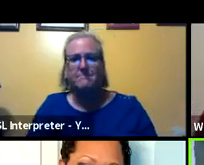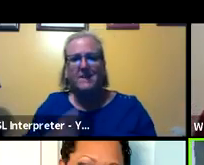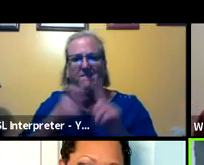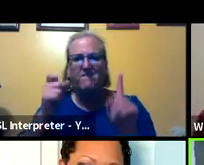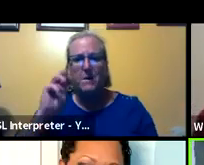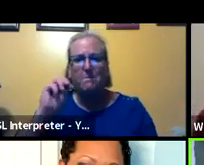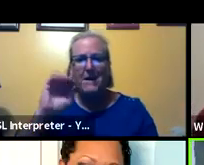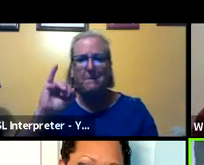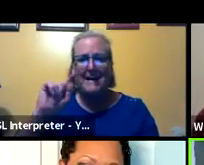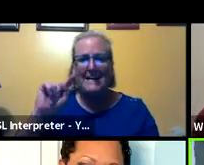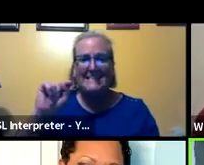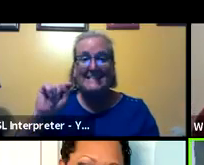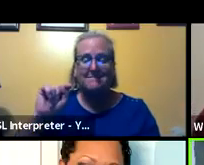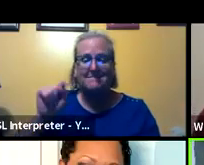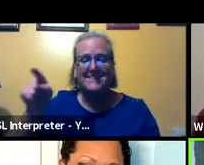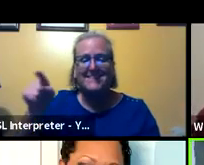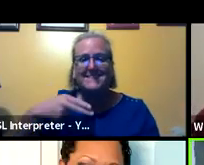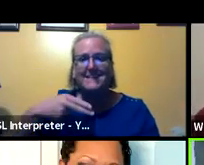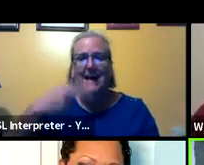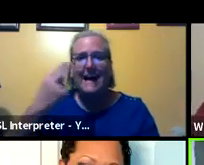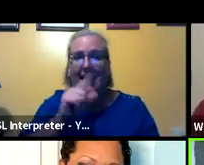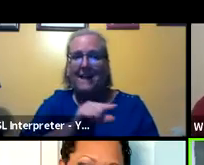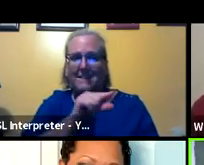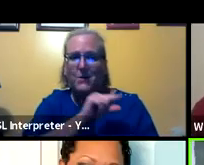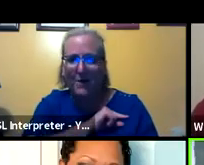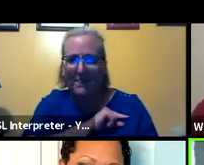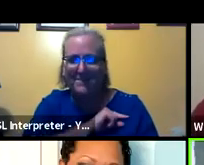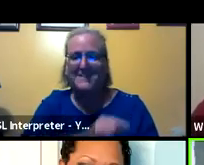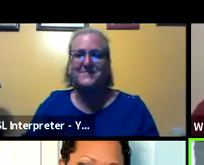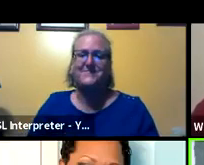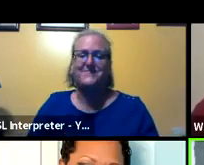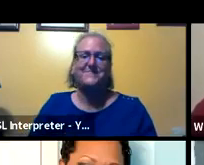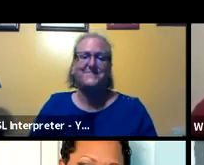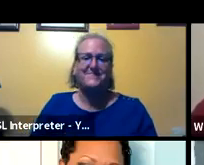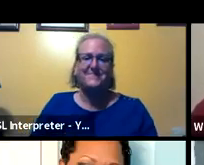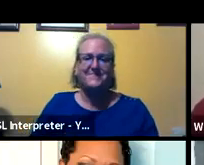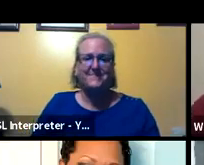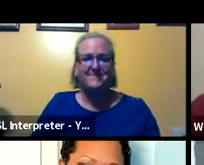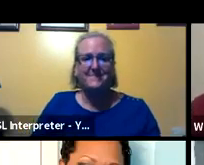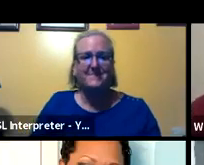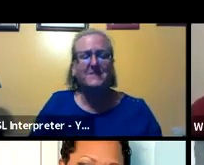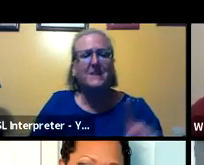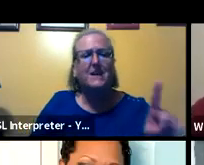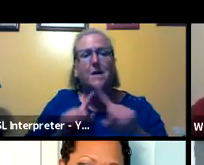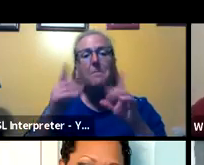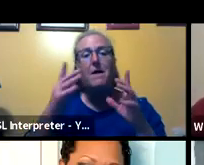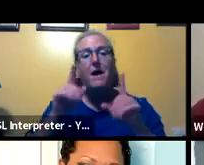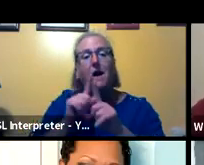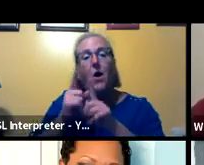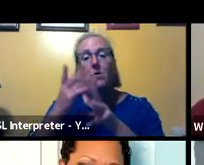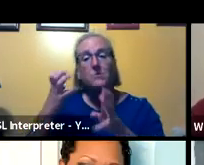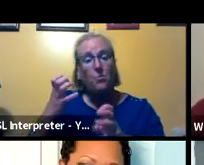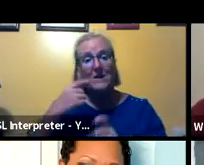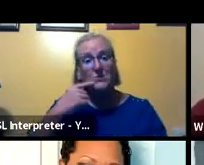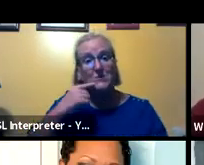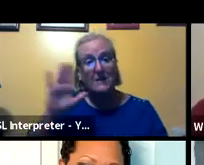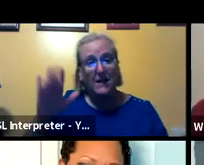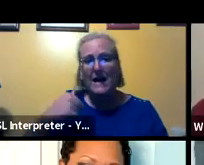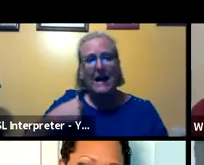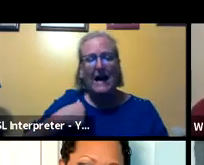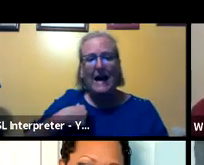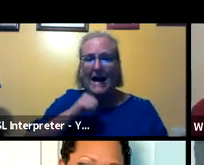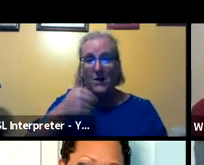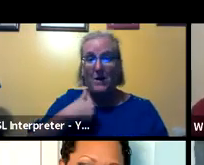Works He for is me. very highly qualified. Works for me. yeah, but I also want to point out that I do not have